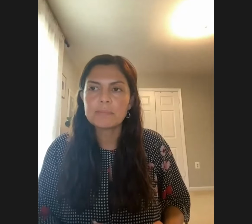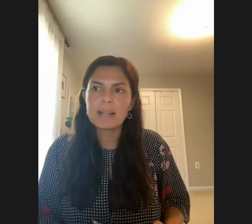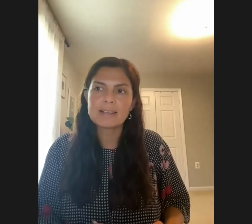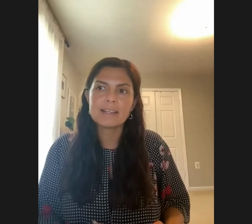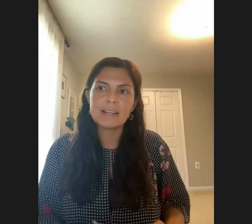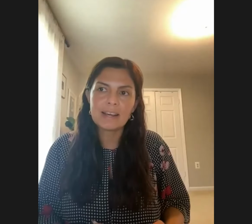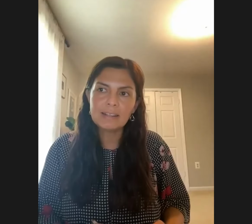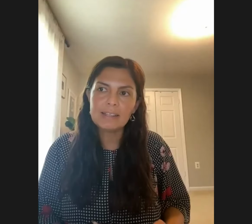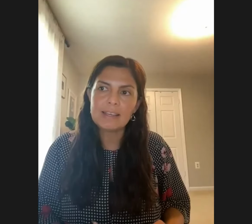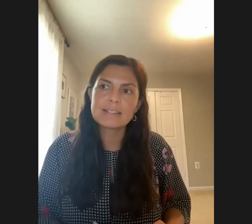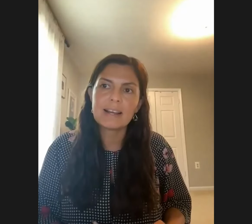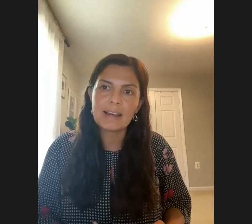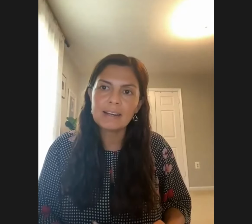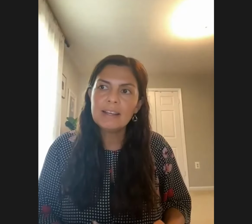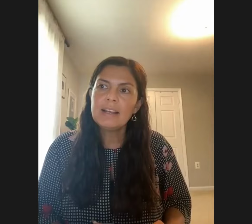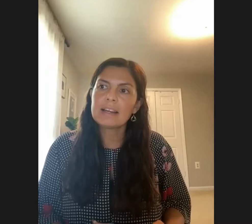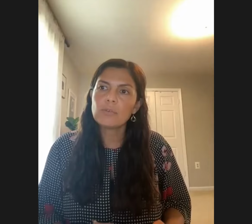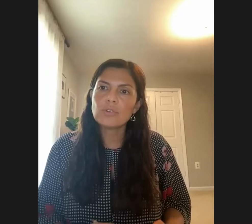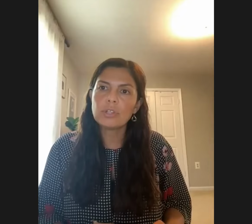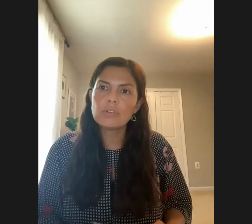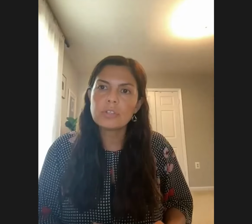what innovations could be